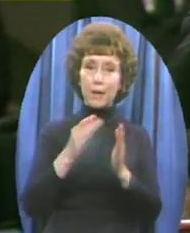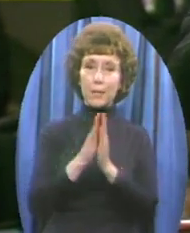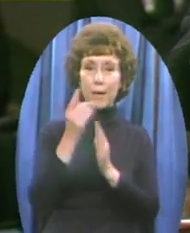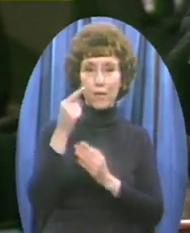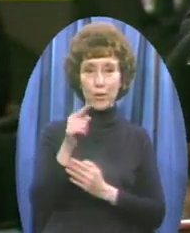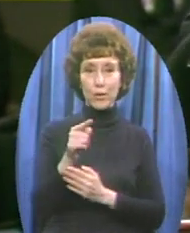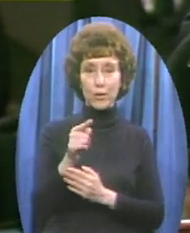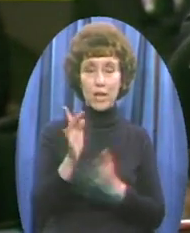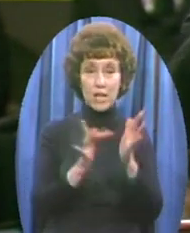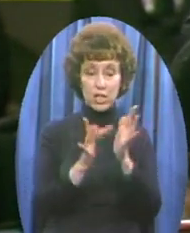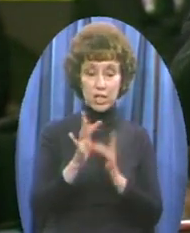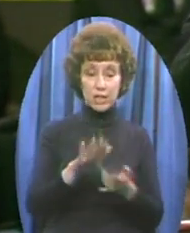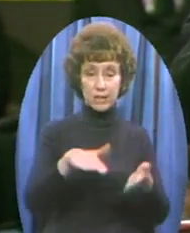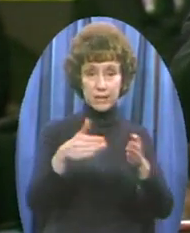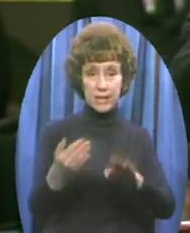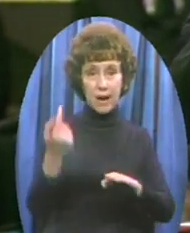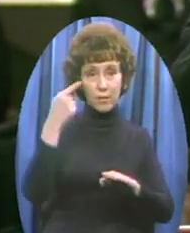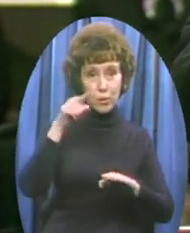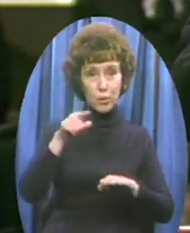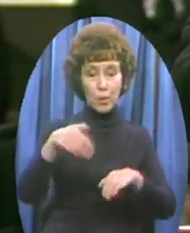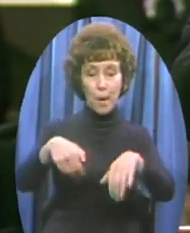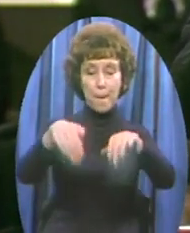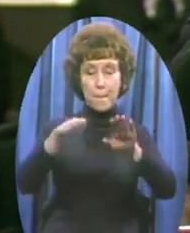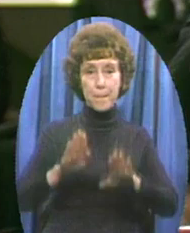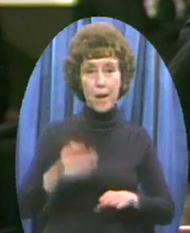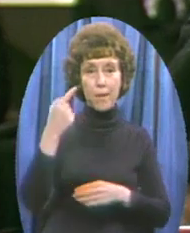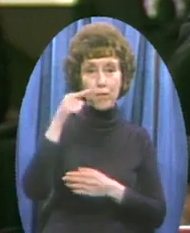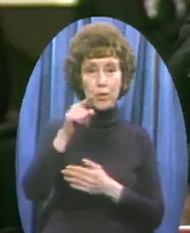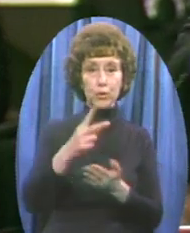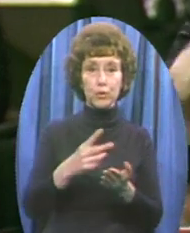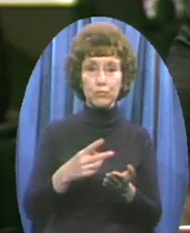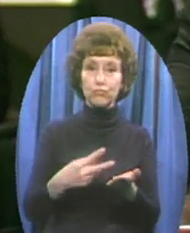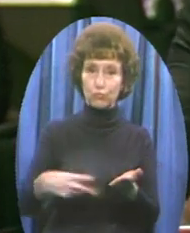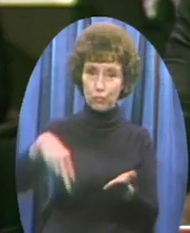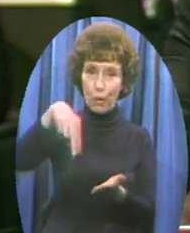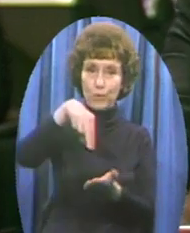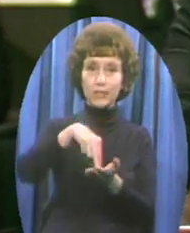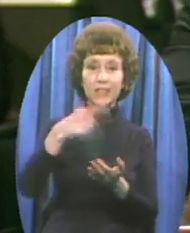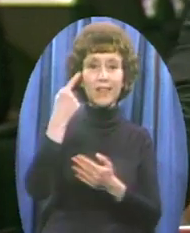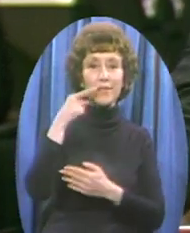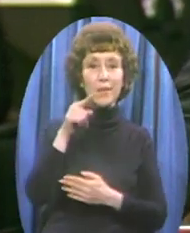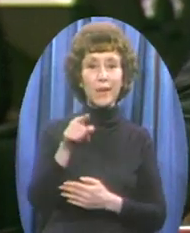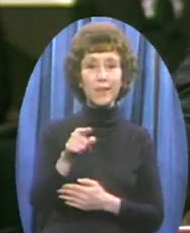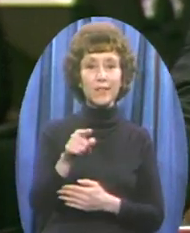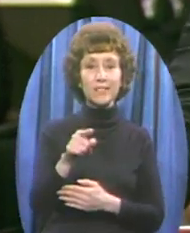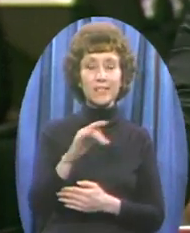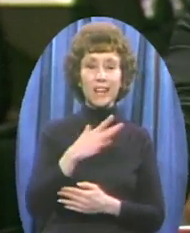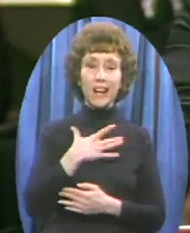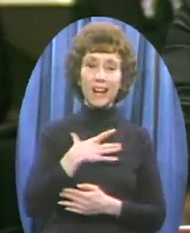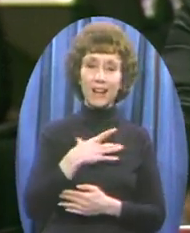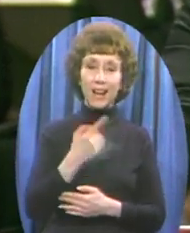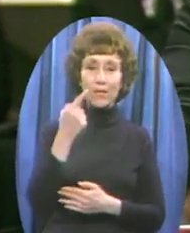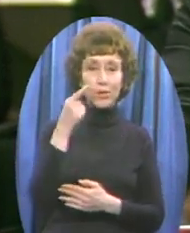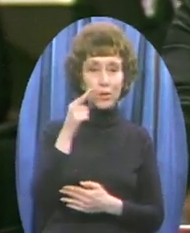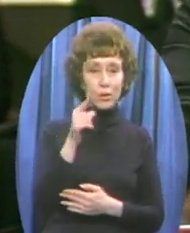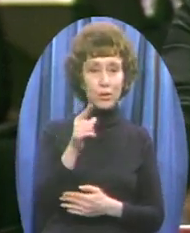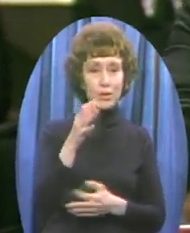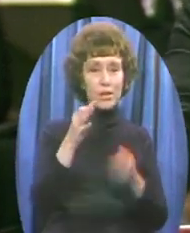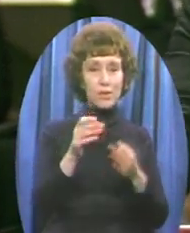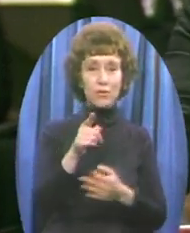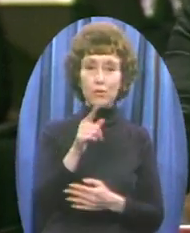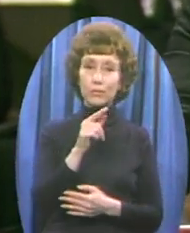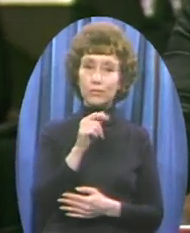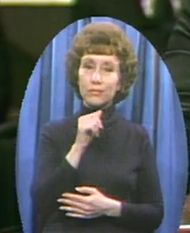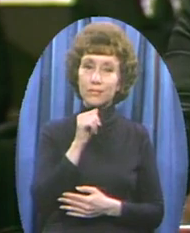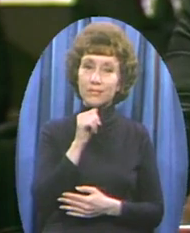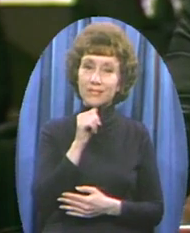you. And I wish that every one of you sitting there in the pew and looking into this television screen right now, if you're not sure you're